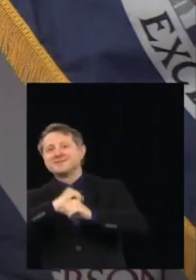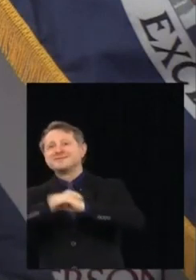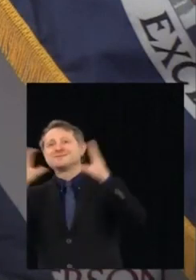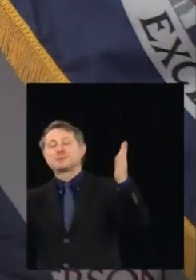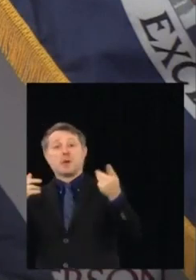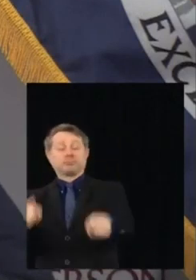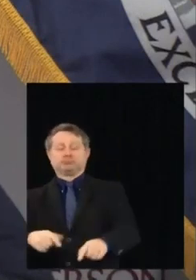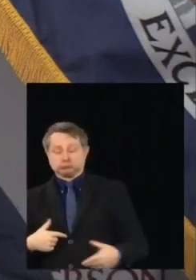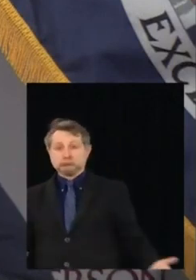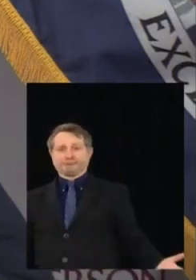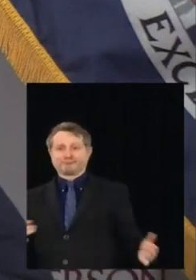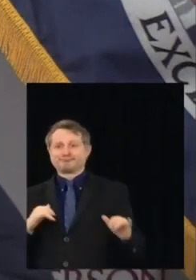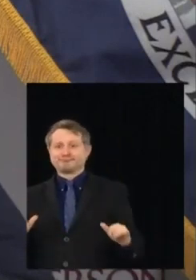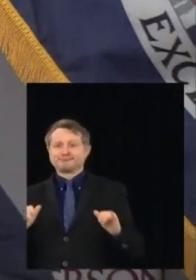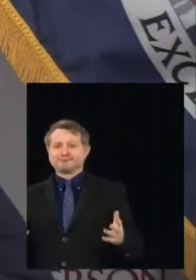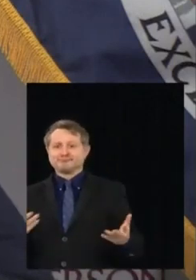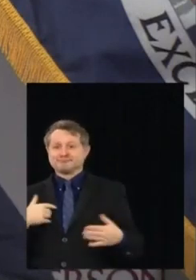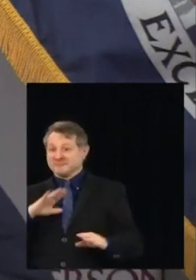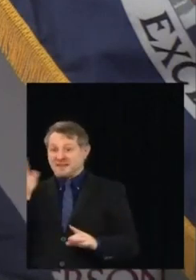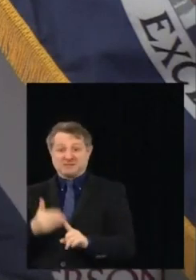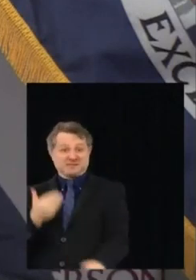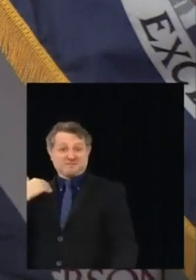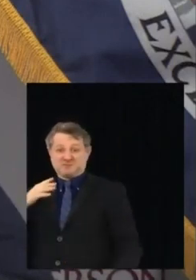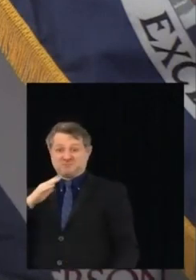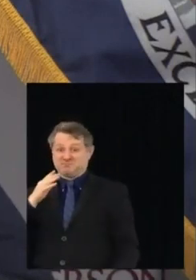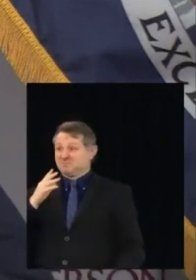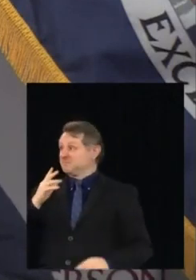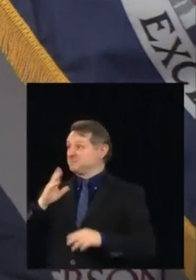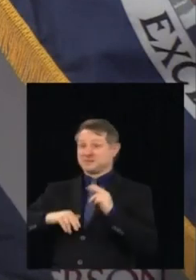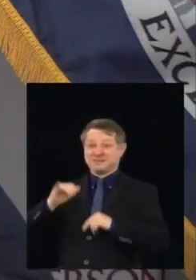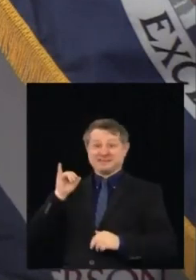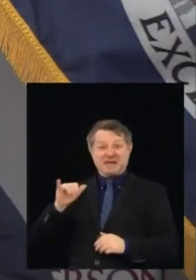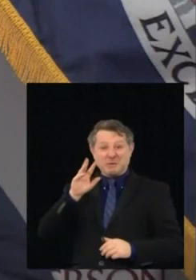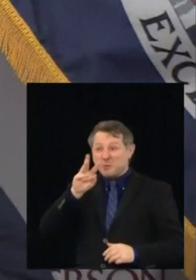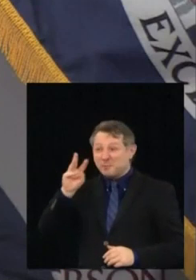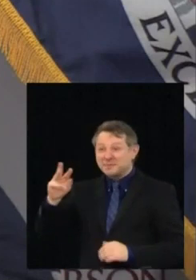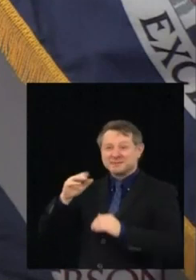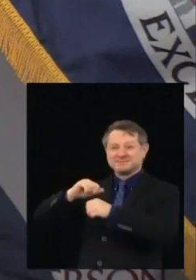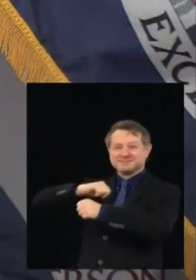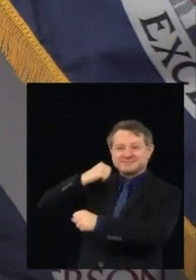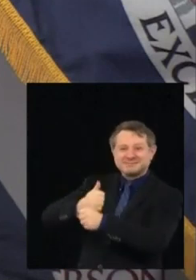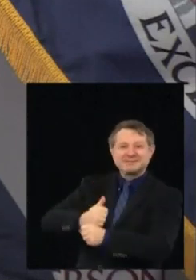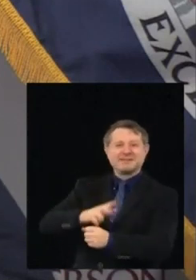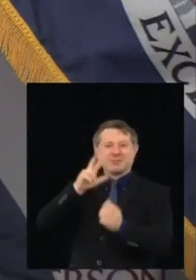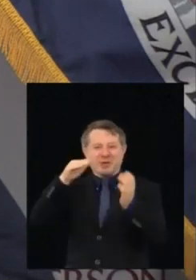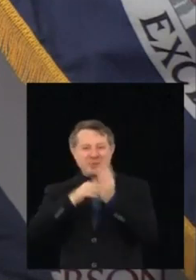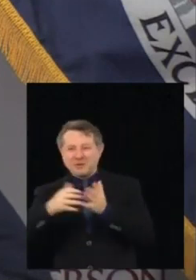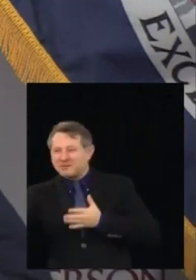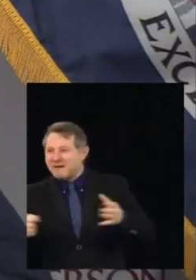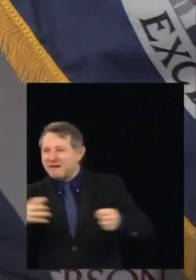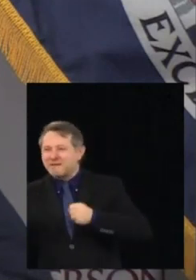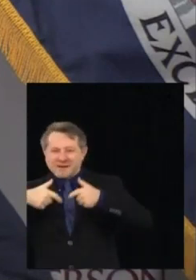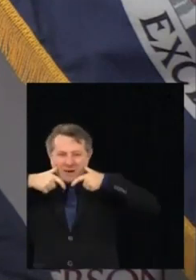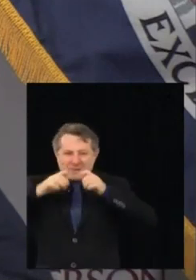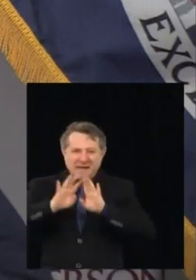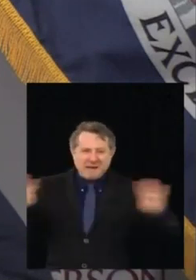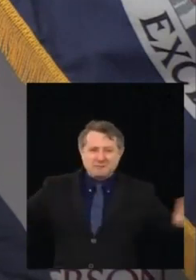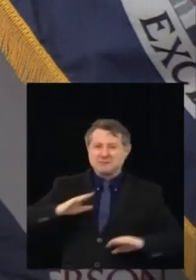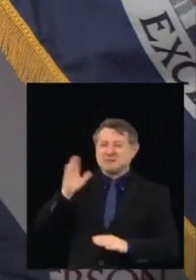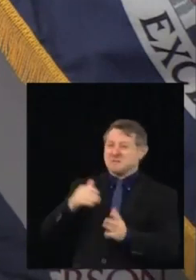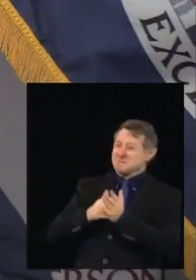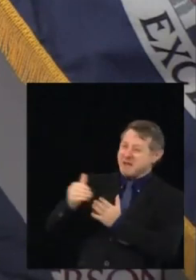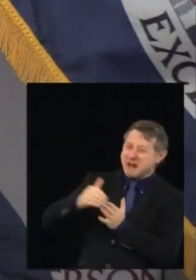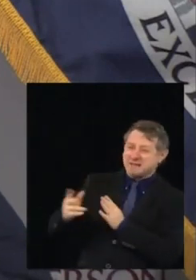one would have built a website and an office apparatus to handle millions of calls when you never expected it to